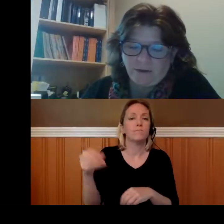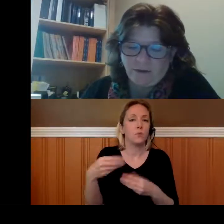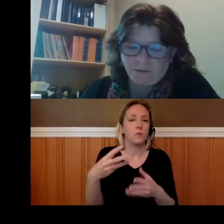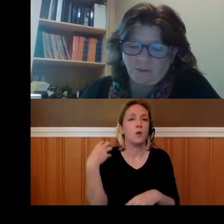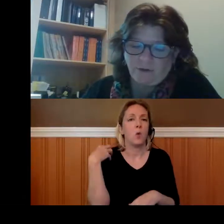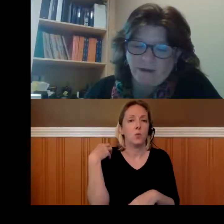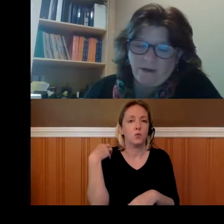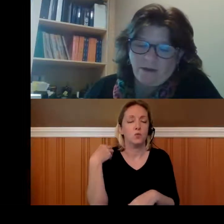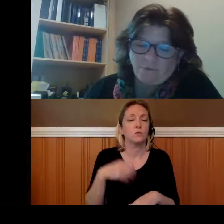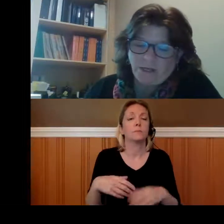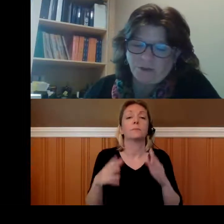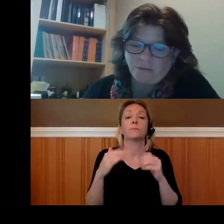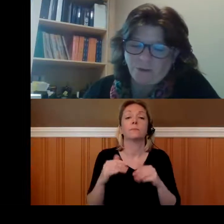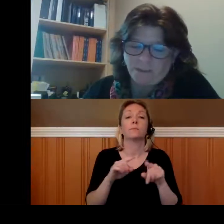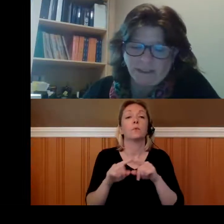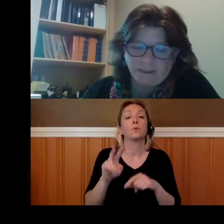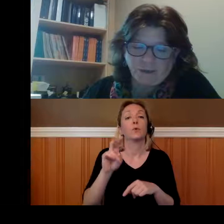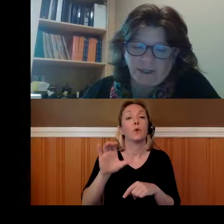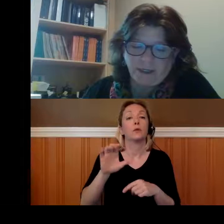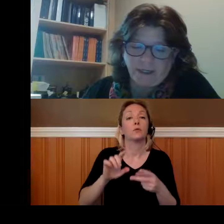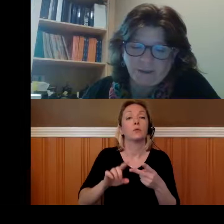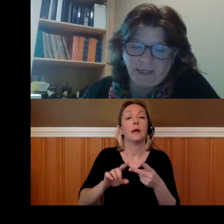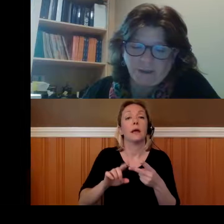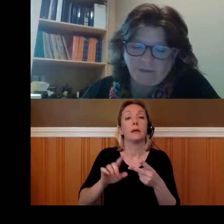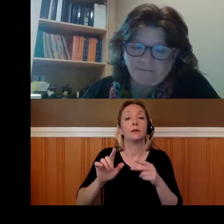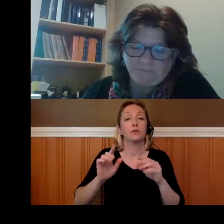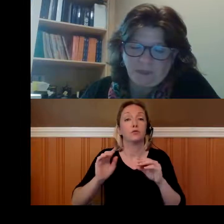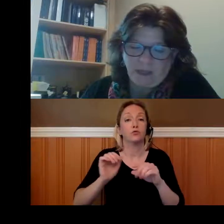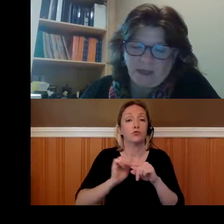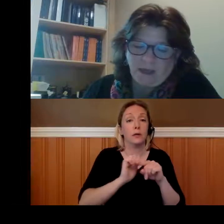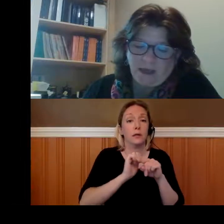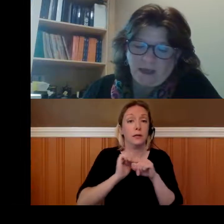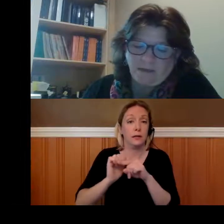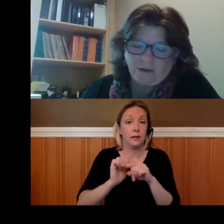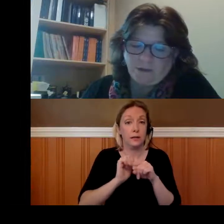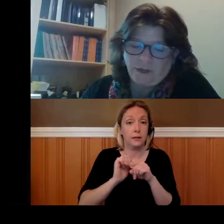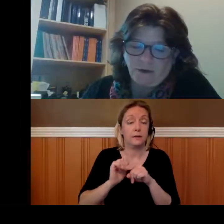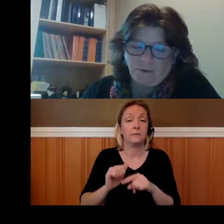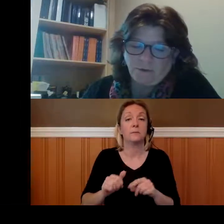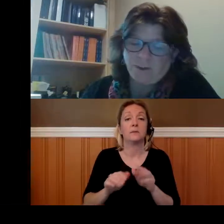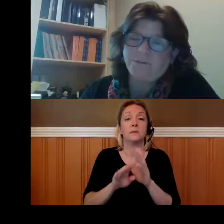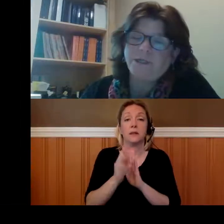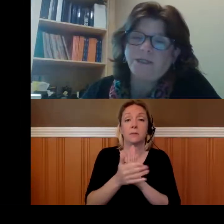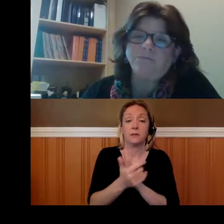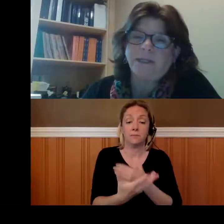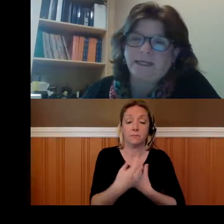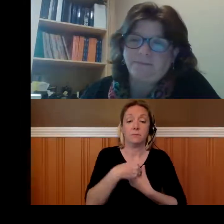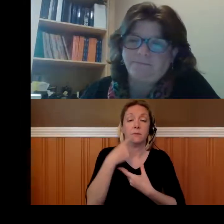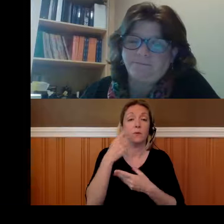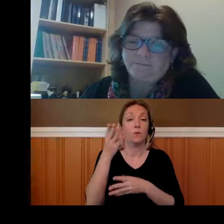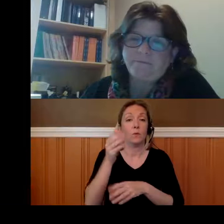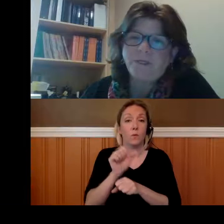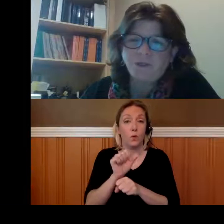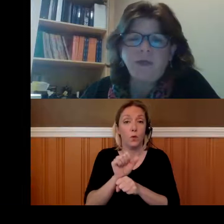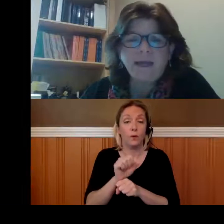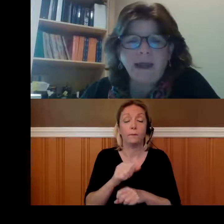to provide vocational and post-secondary training and education. They also can help you with transportation planning.